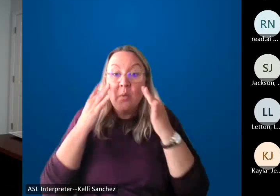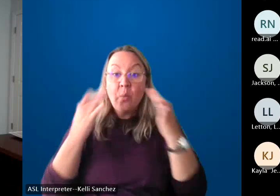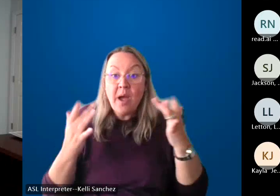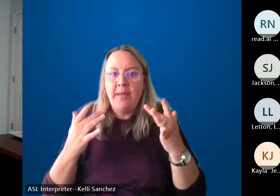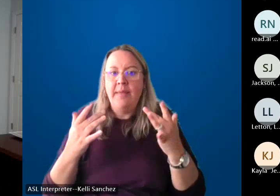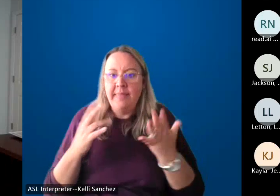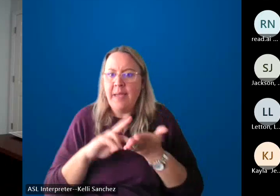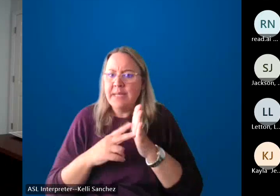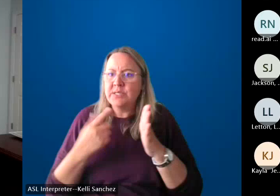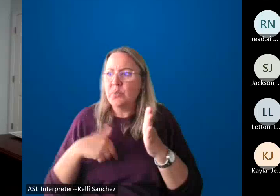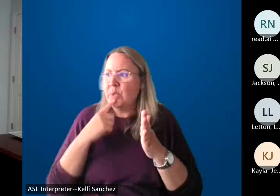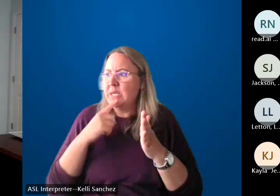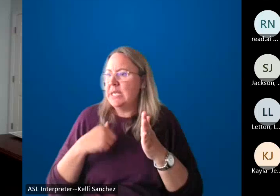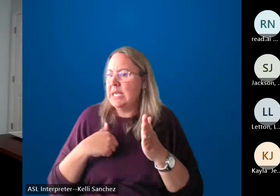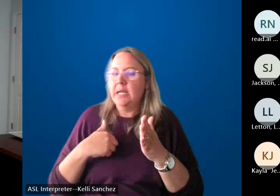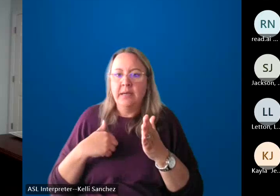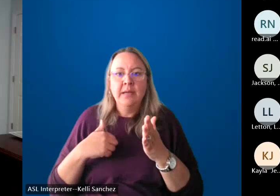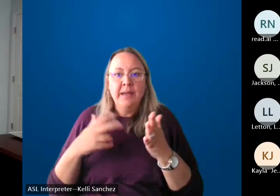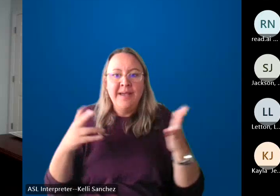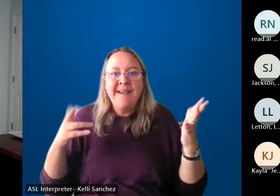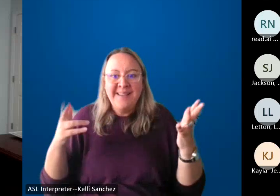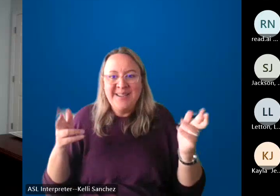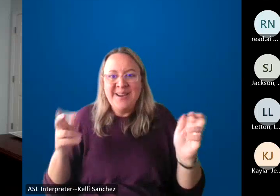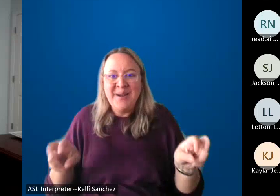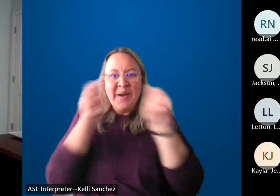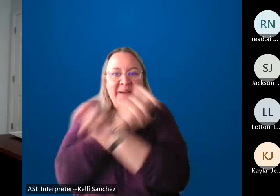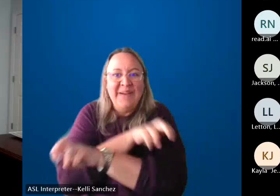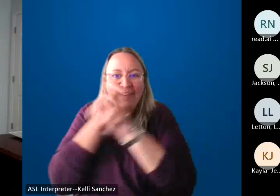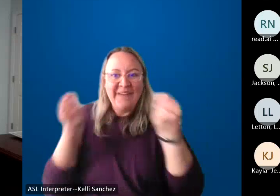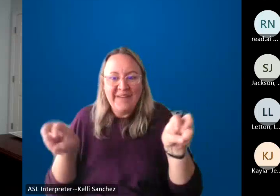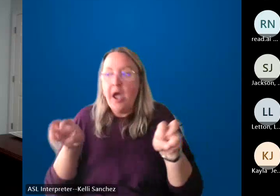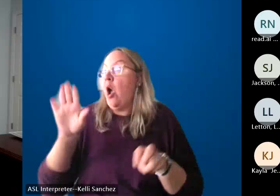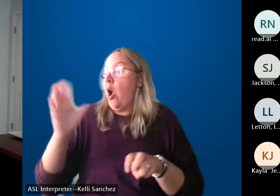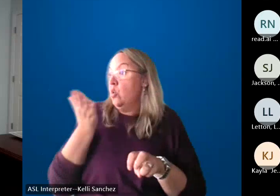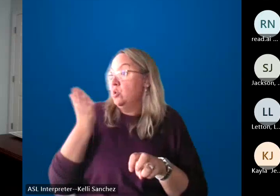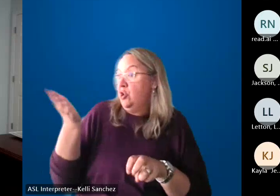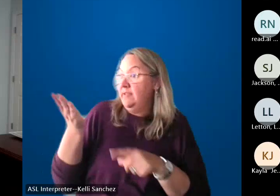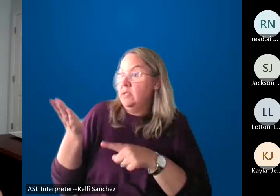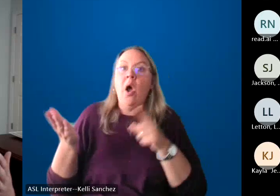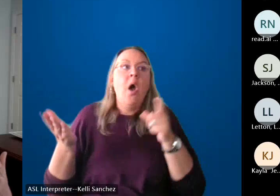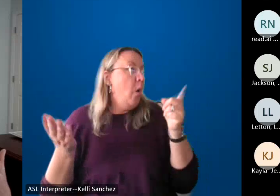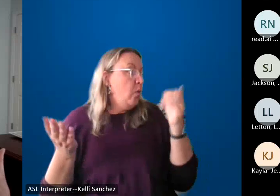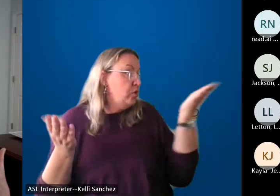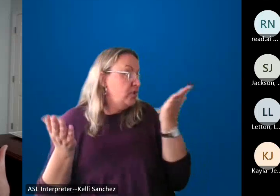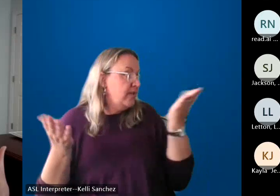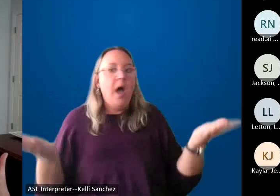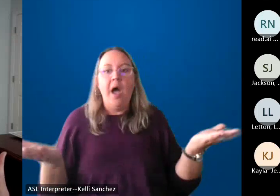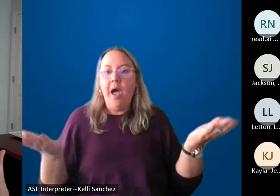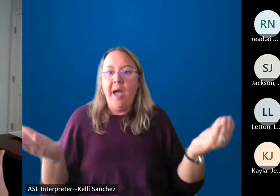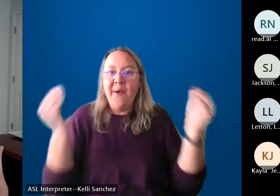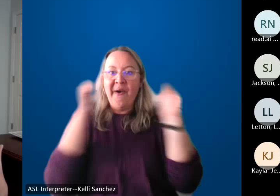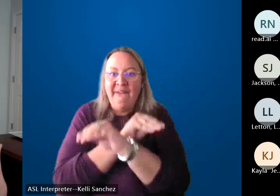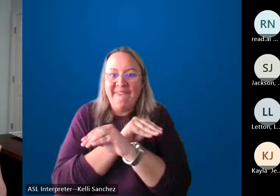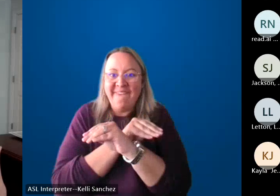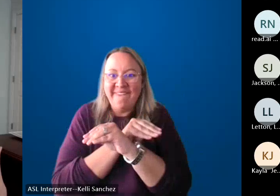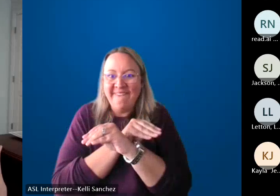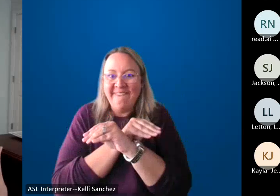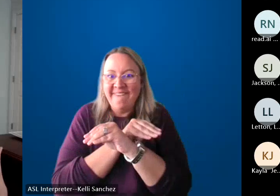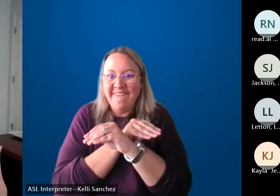then cross-pollinate, providing services with other organizations, with other